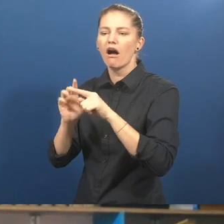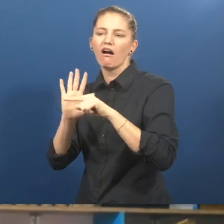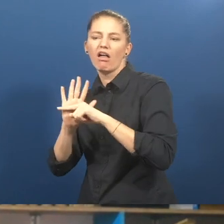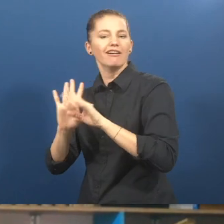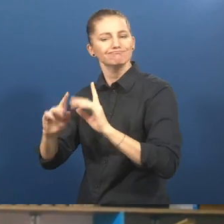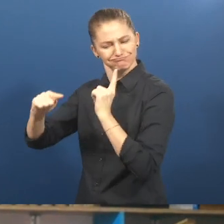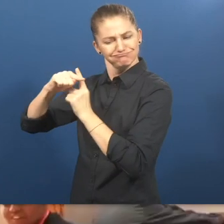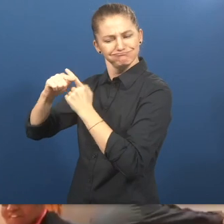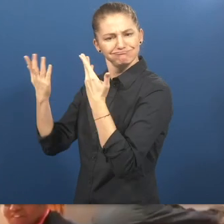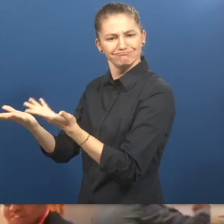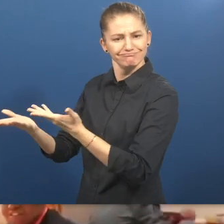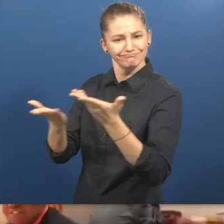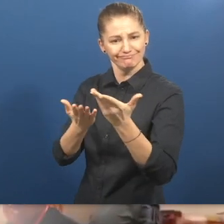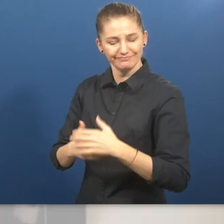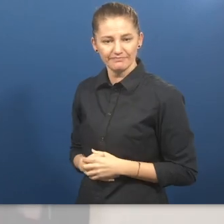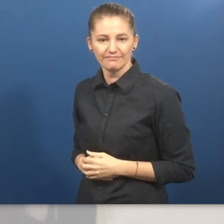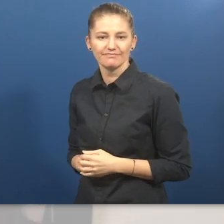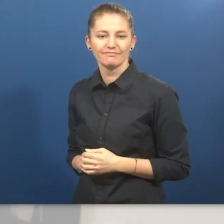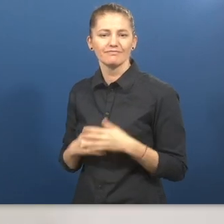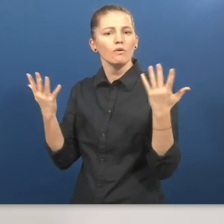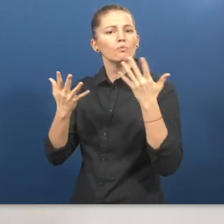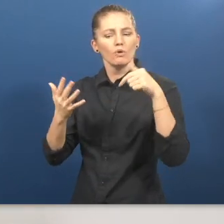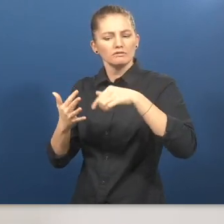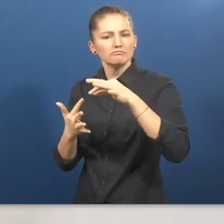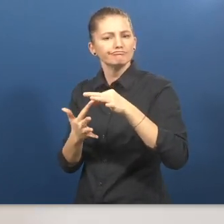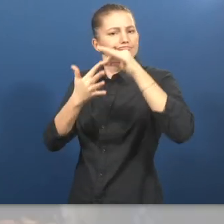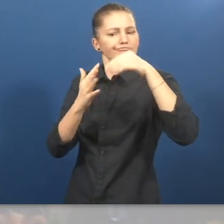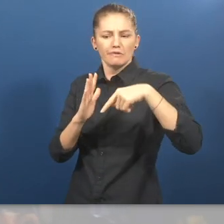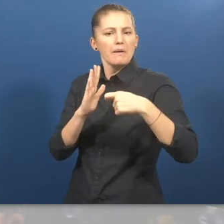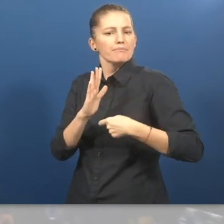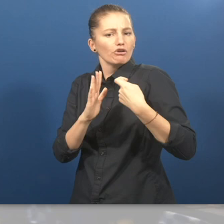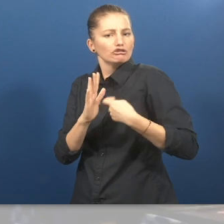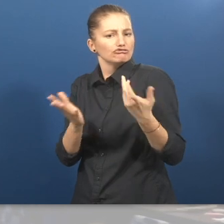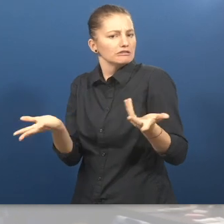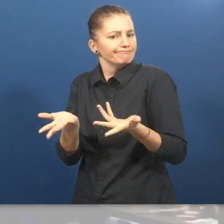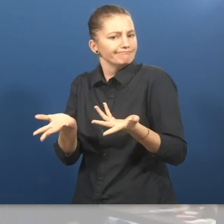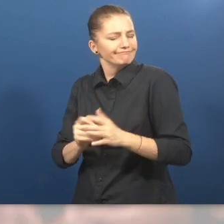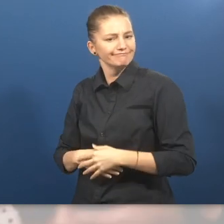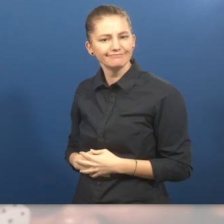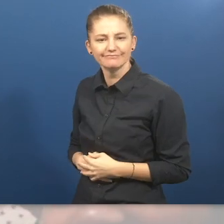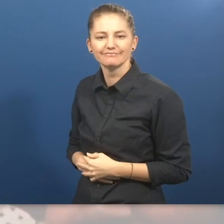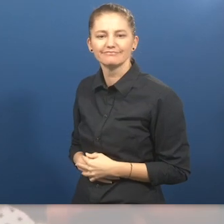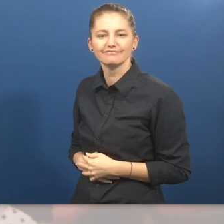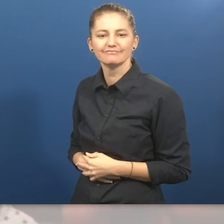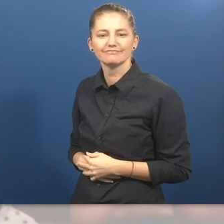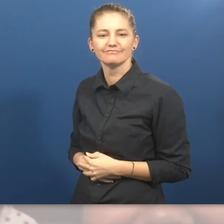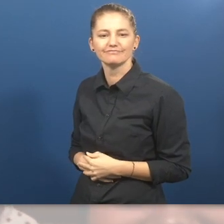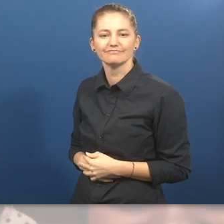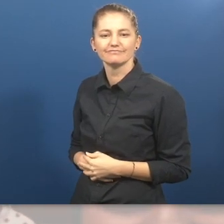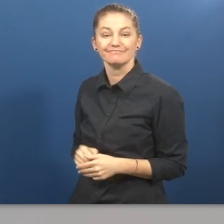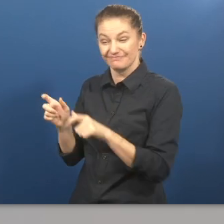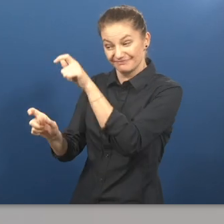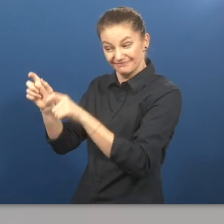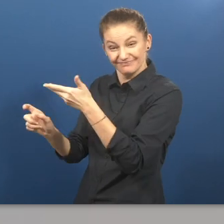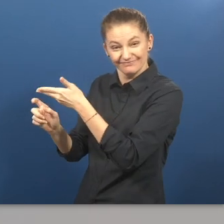liability. What is unique and innovative about PFDA Vocational Training Center Trust?